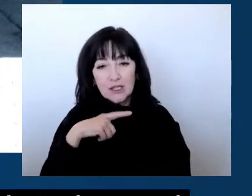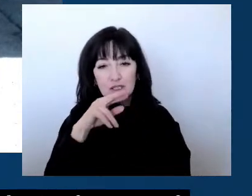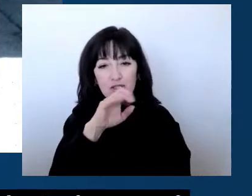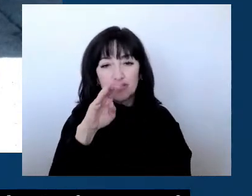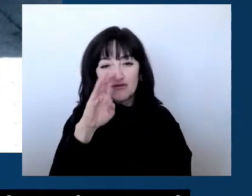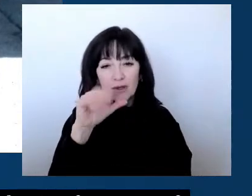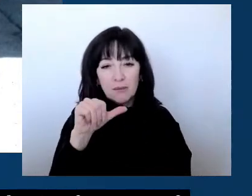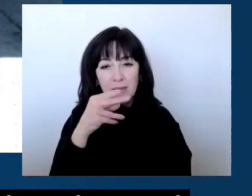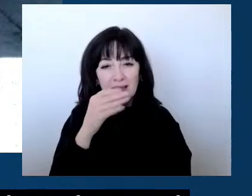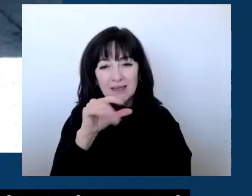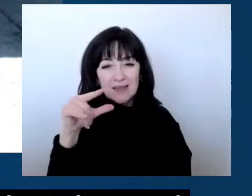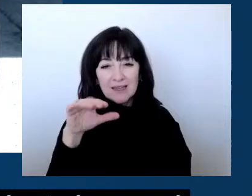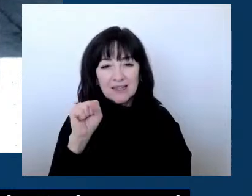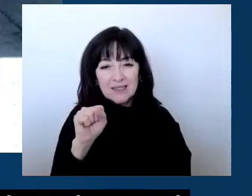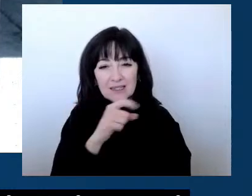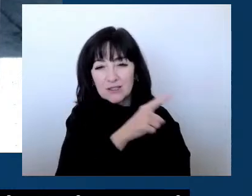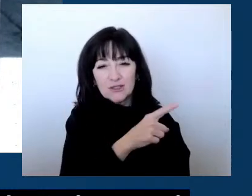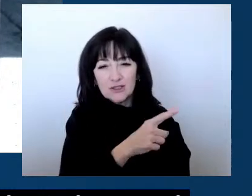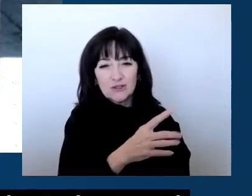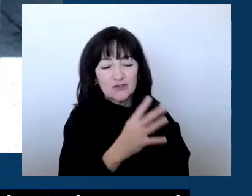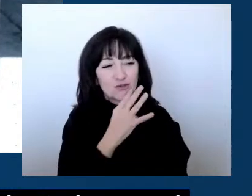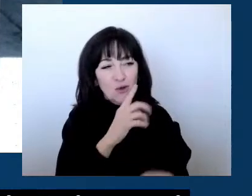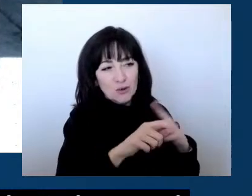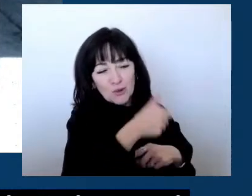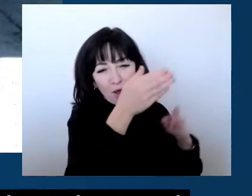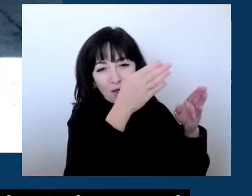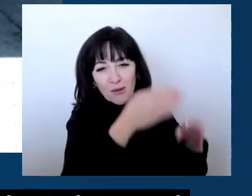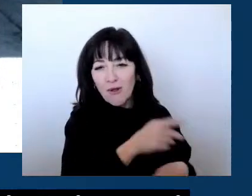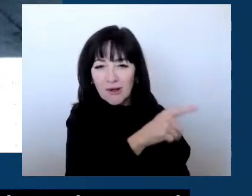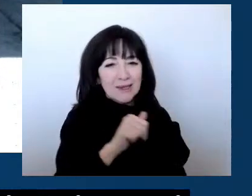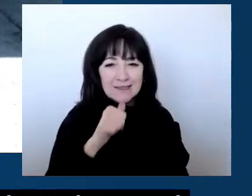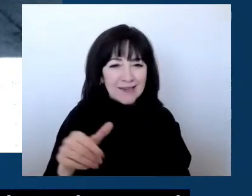talking to someone else, not listening to my speech.